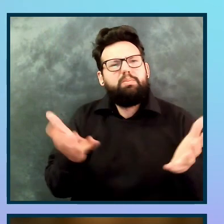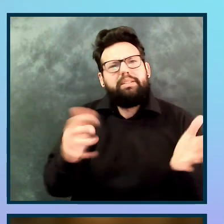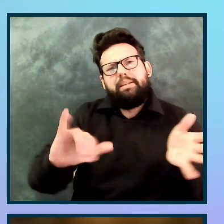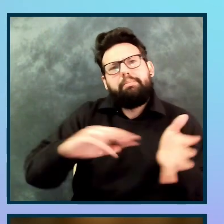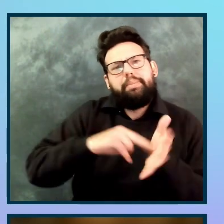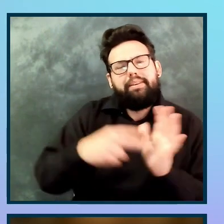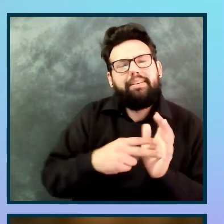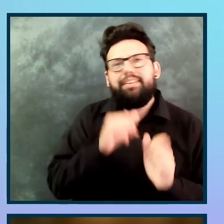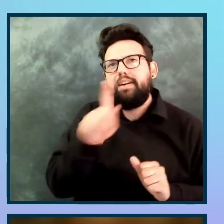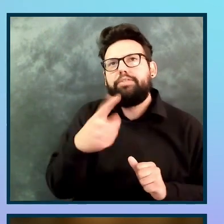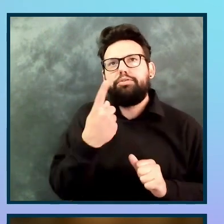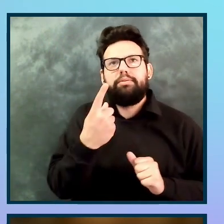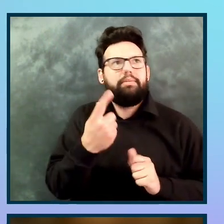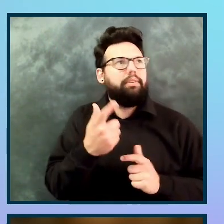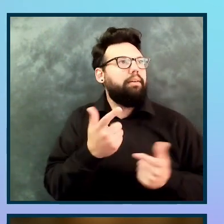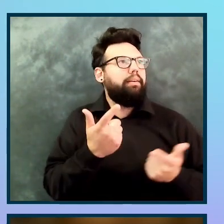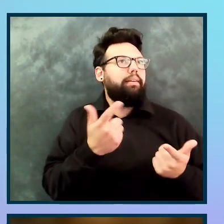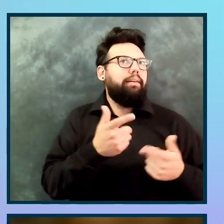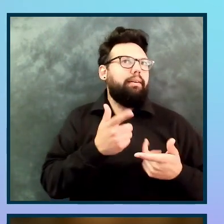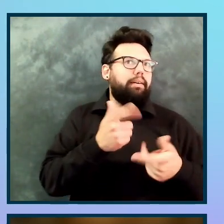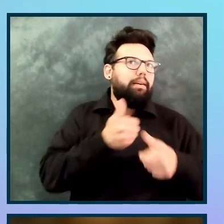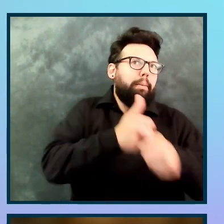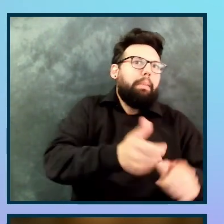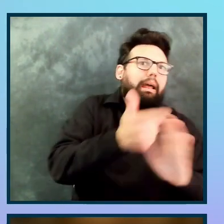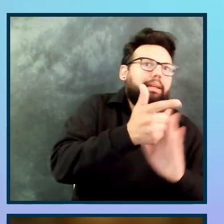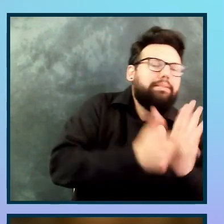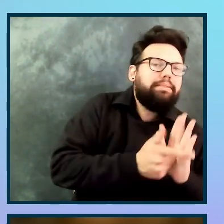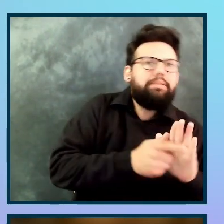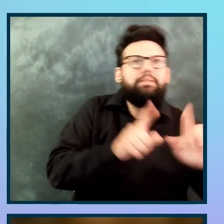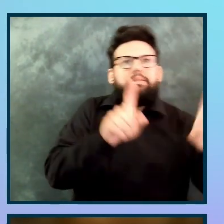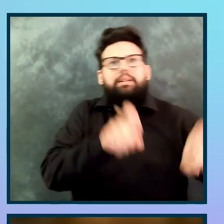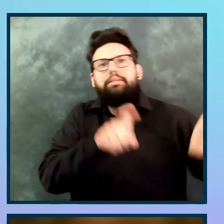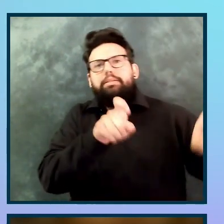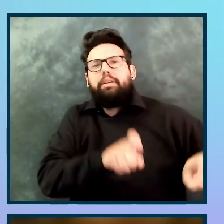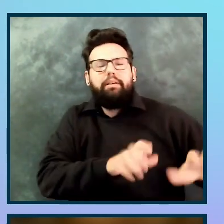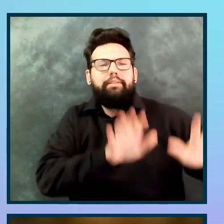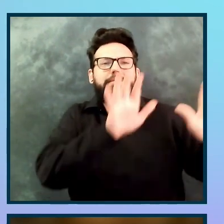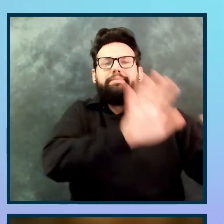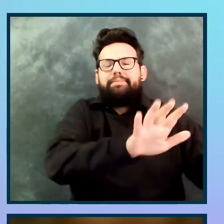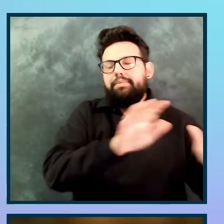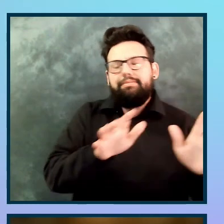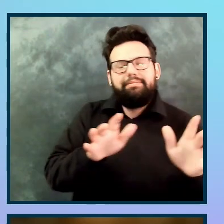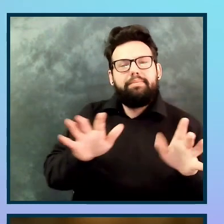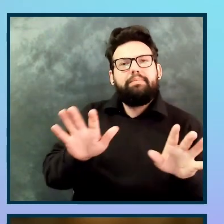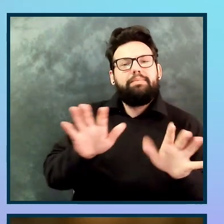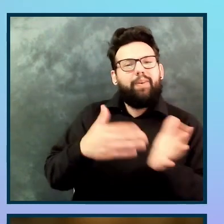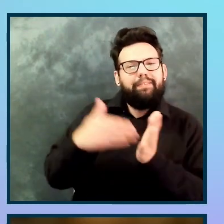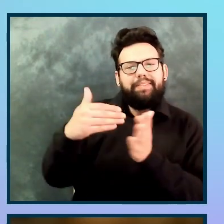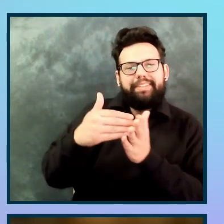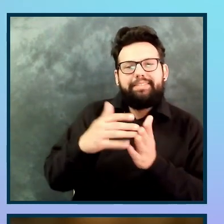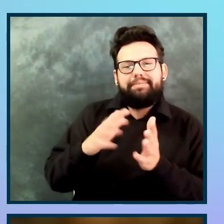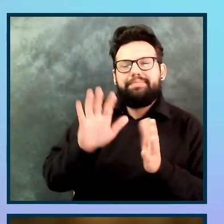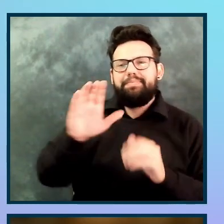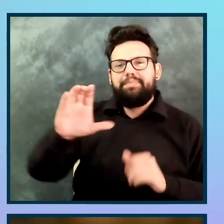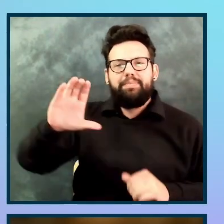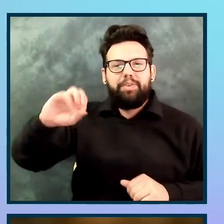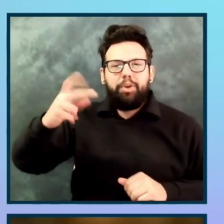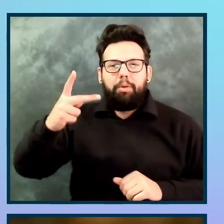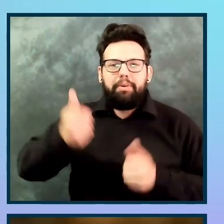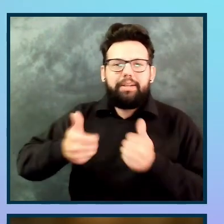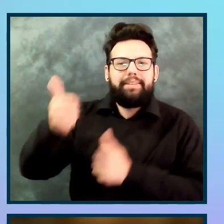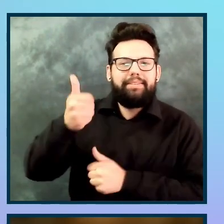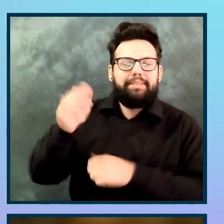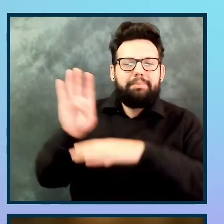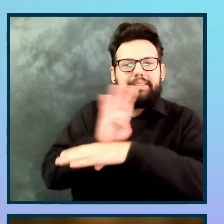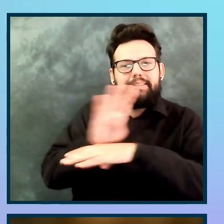and testing. I know when we usually start working on accessibility, especially in corporate environments, especially smaller organizations,